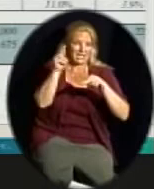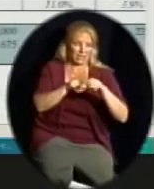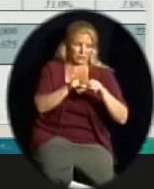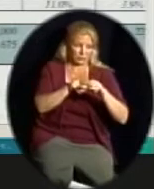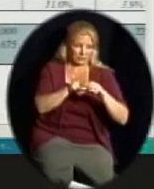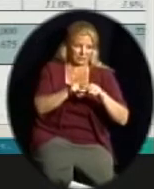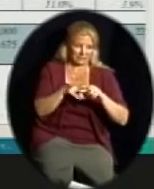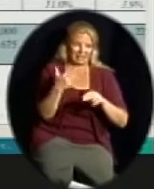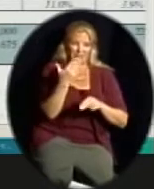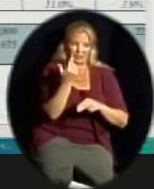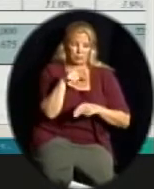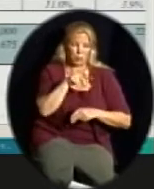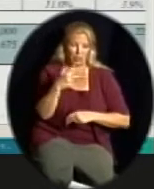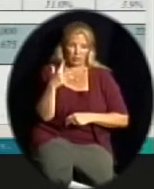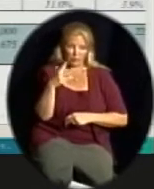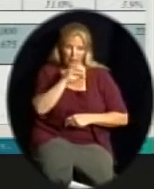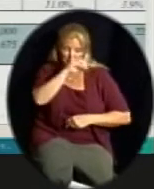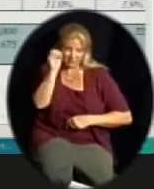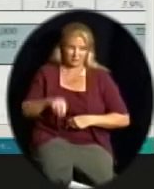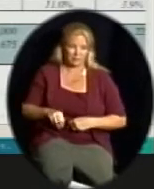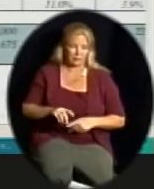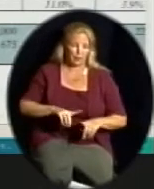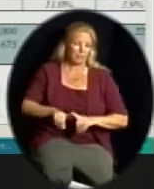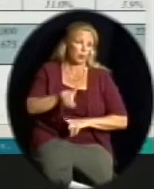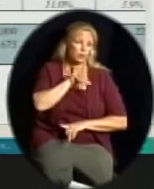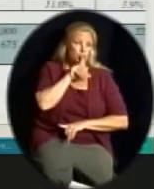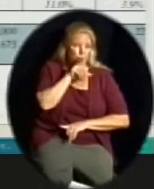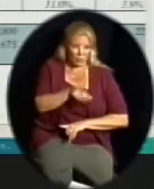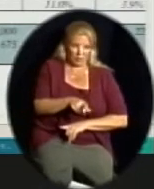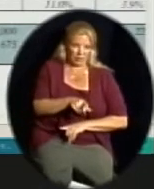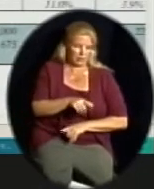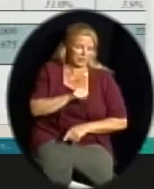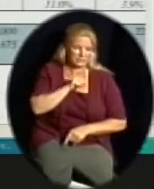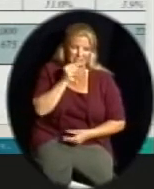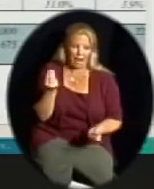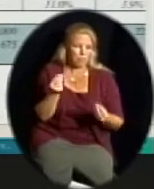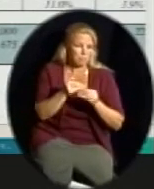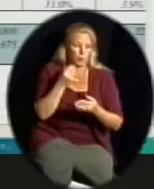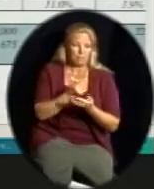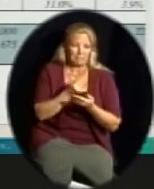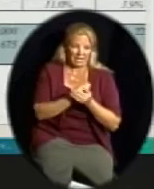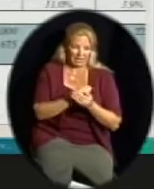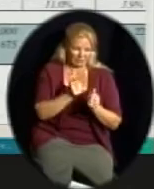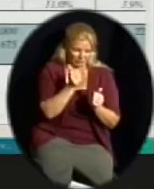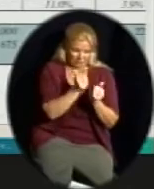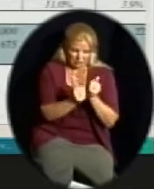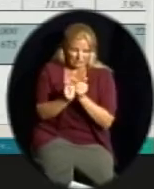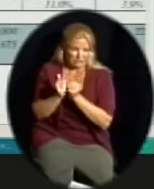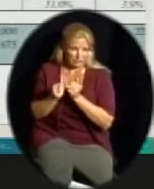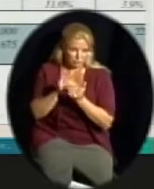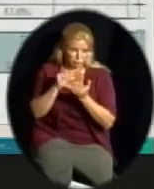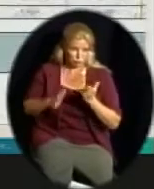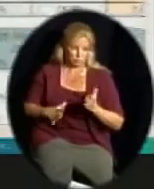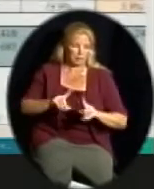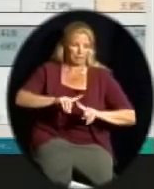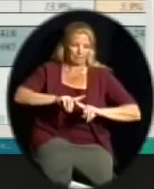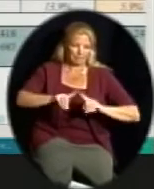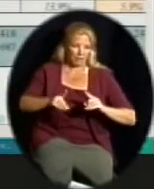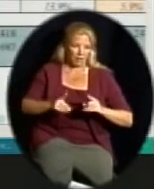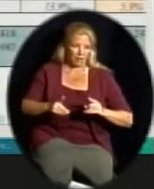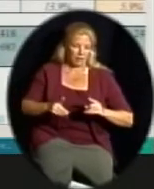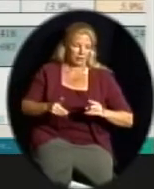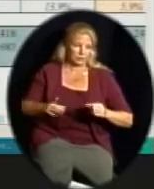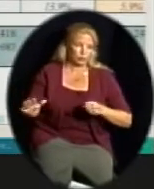15.3. The reality is there was no additional dollars for students, but it did increase the operating budget. The